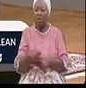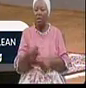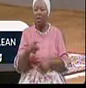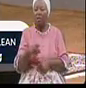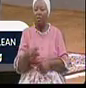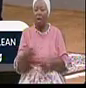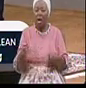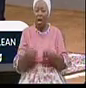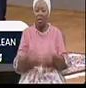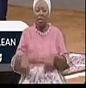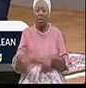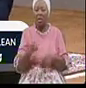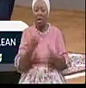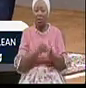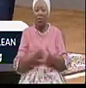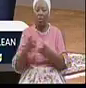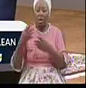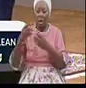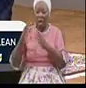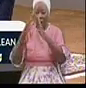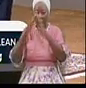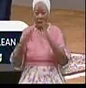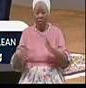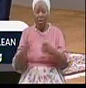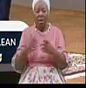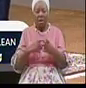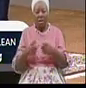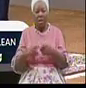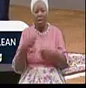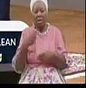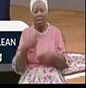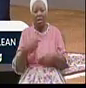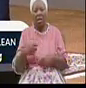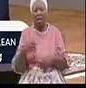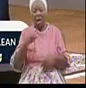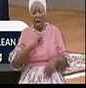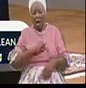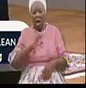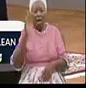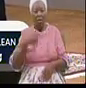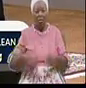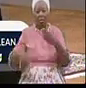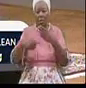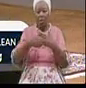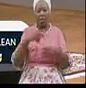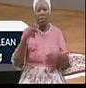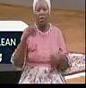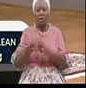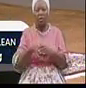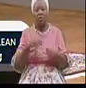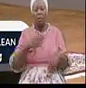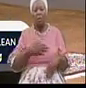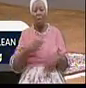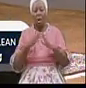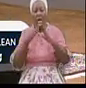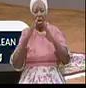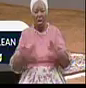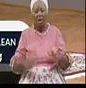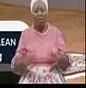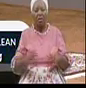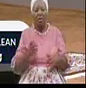as their house. Then he says, I will return into my house